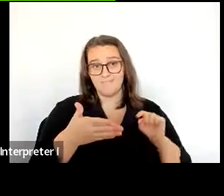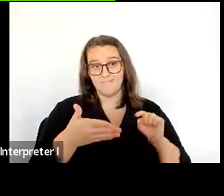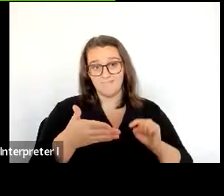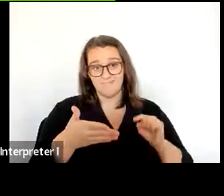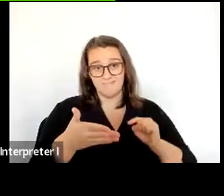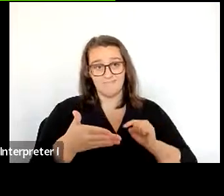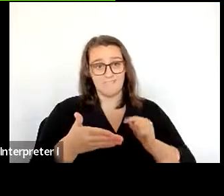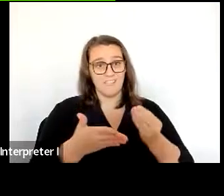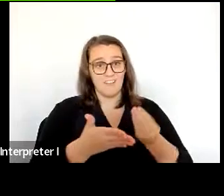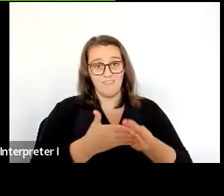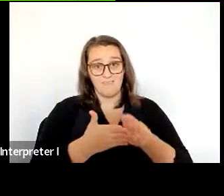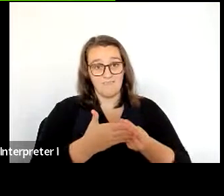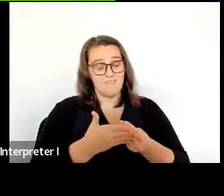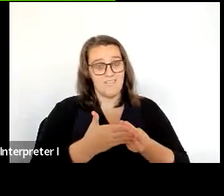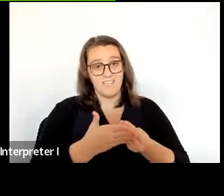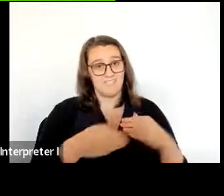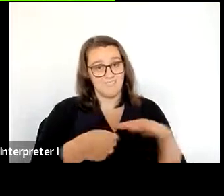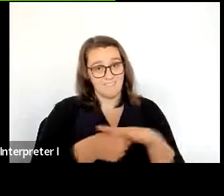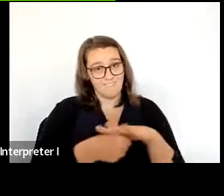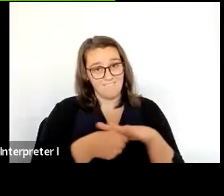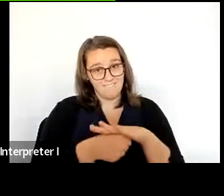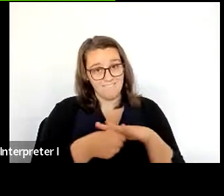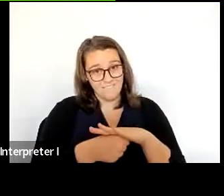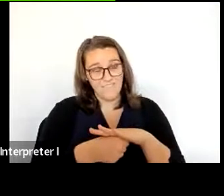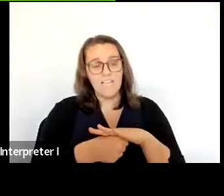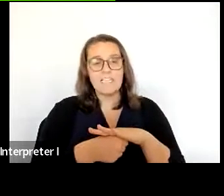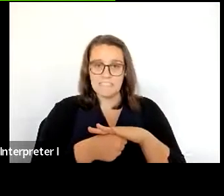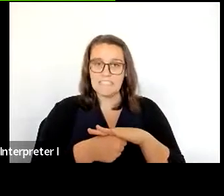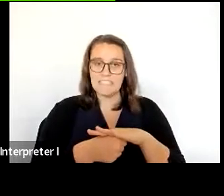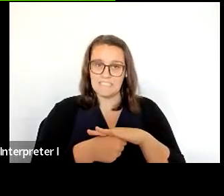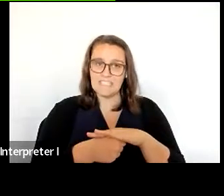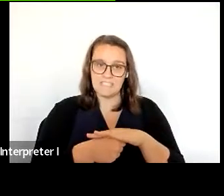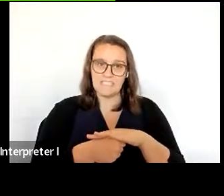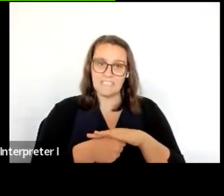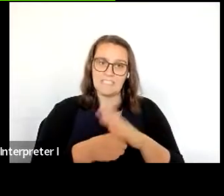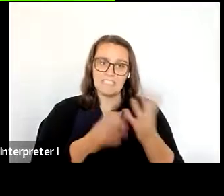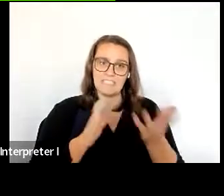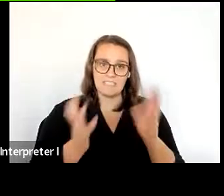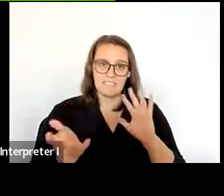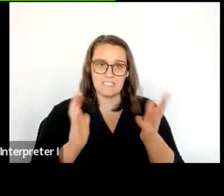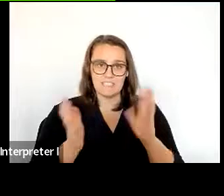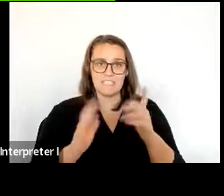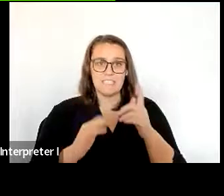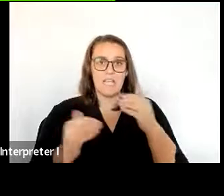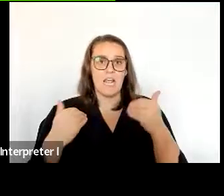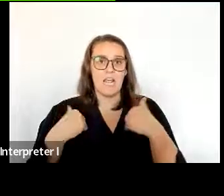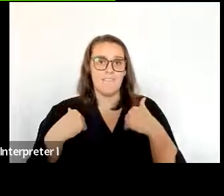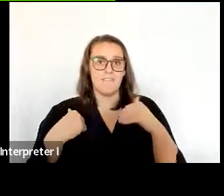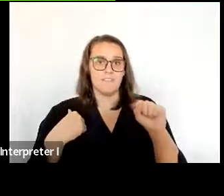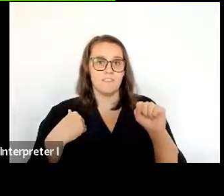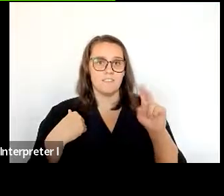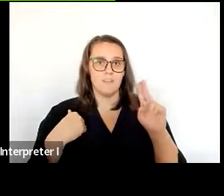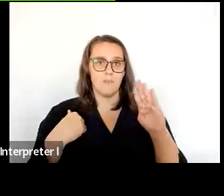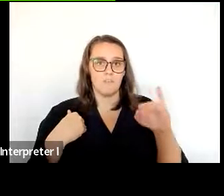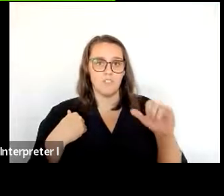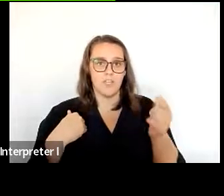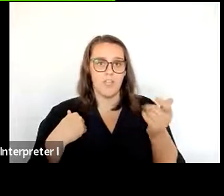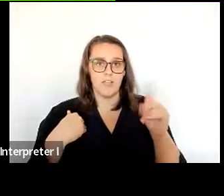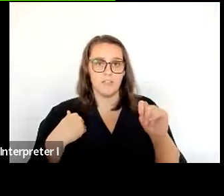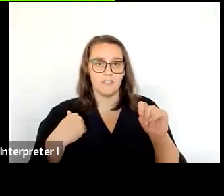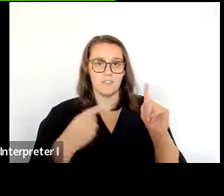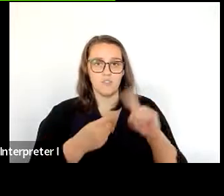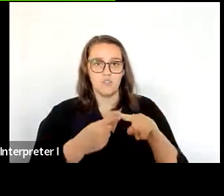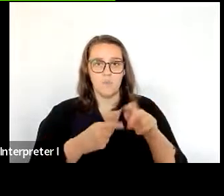are not sufficient. So there is an subject to appropriation provision in the committee print.